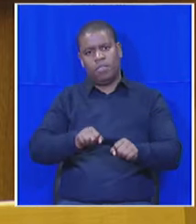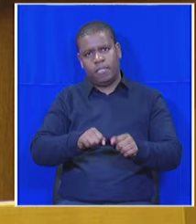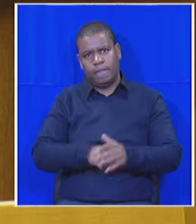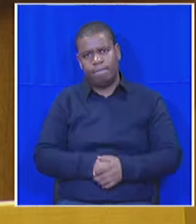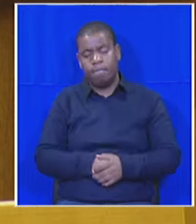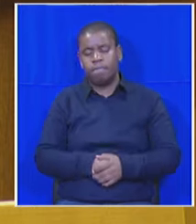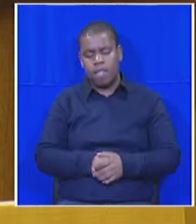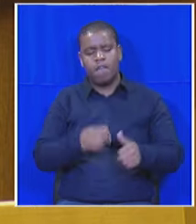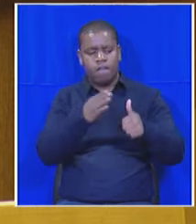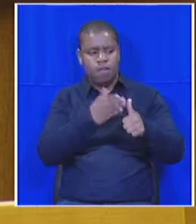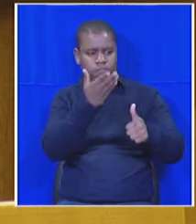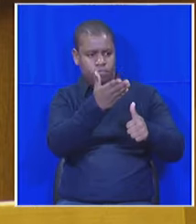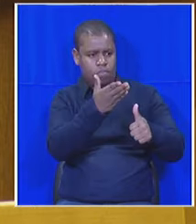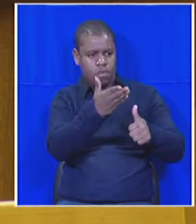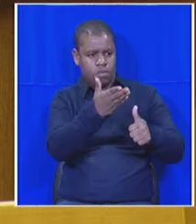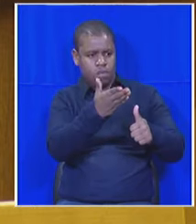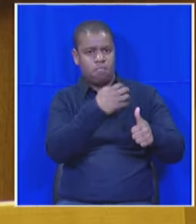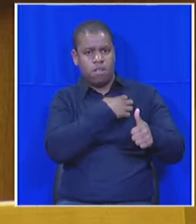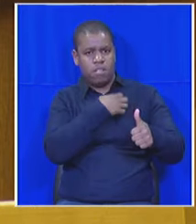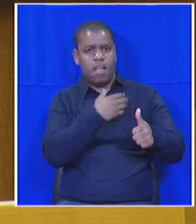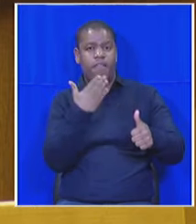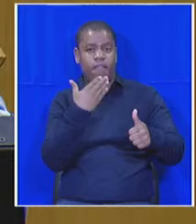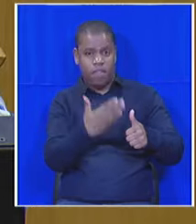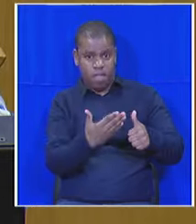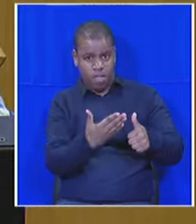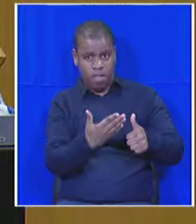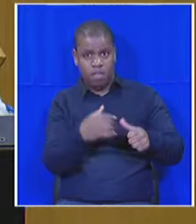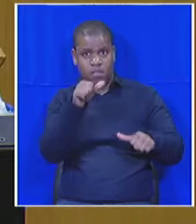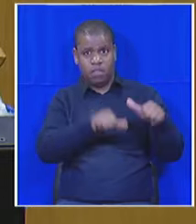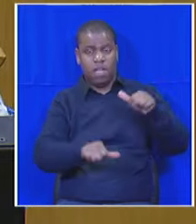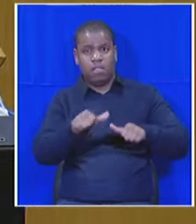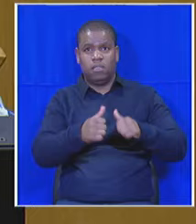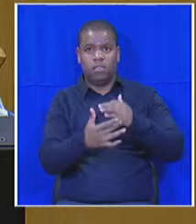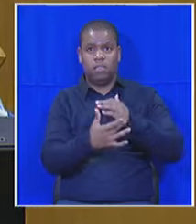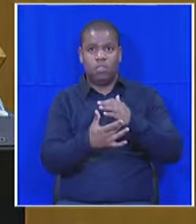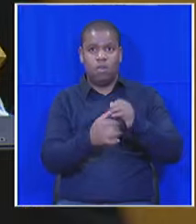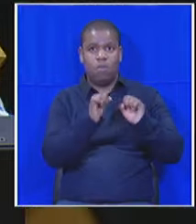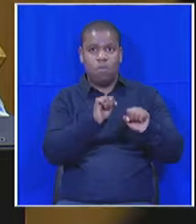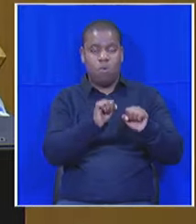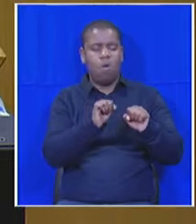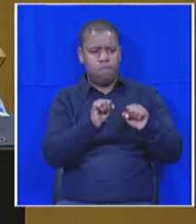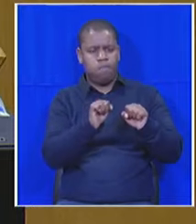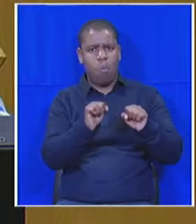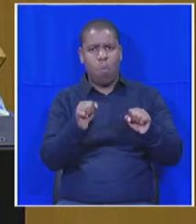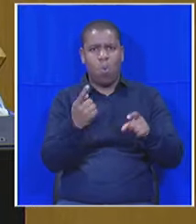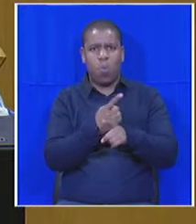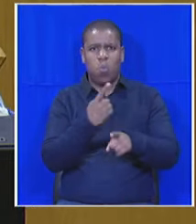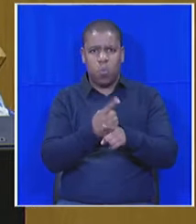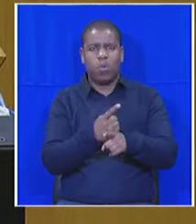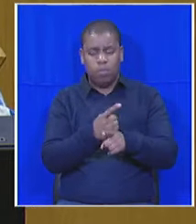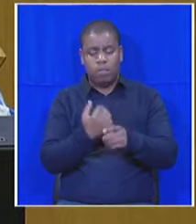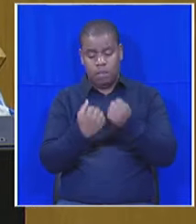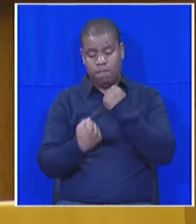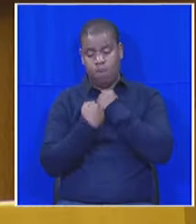me thank the Minister of Science and Technology for the compassion and the support Order. that you